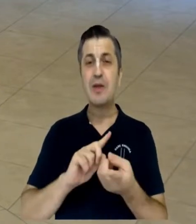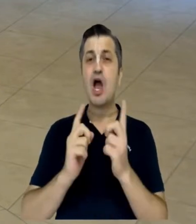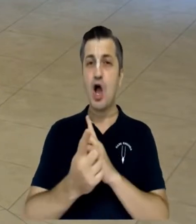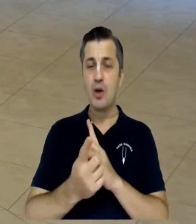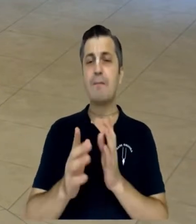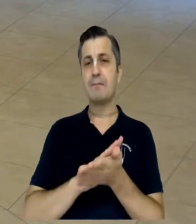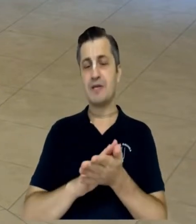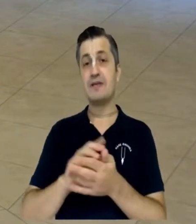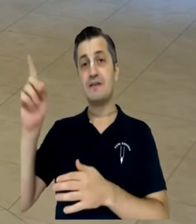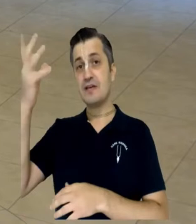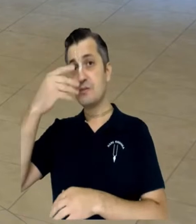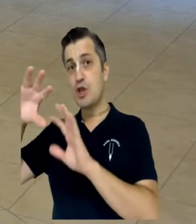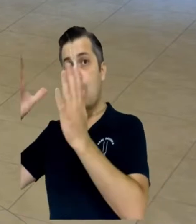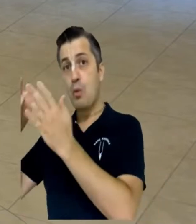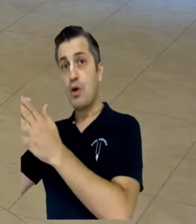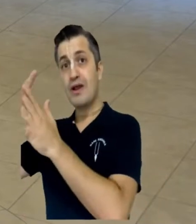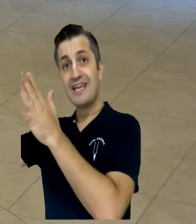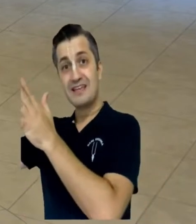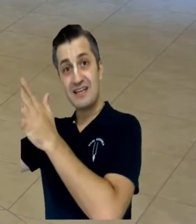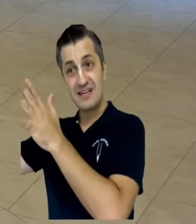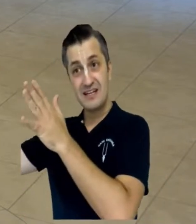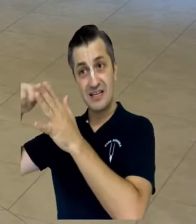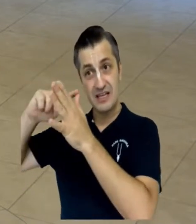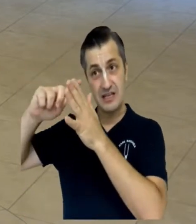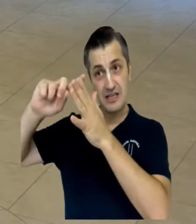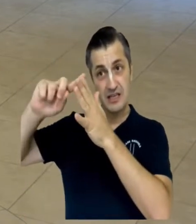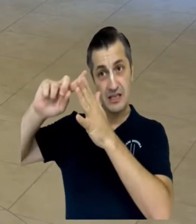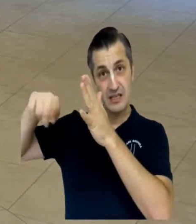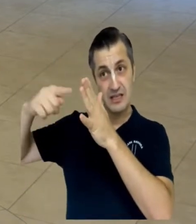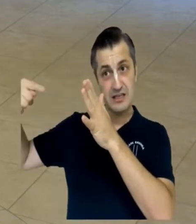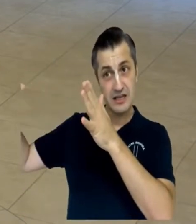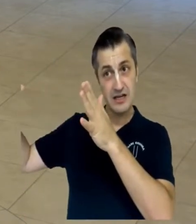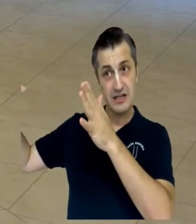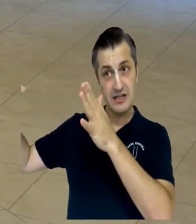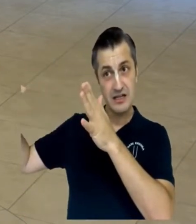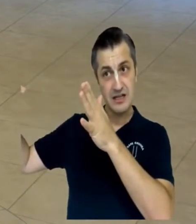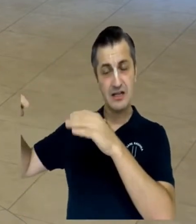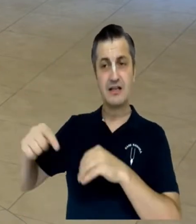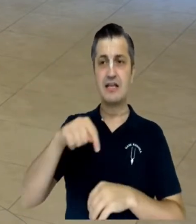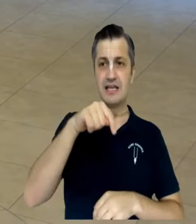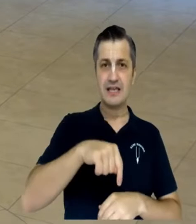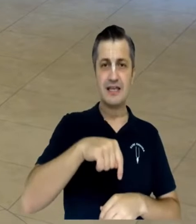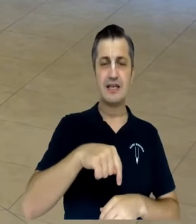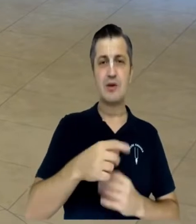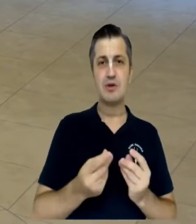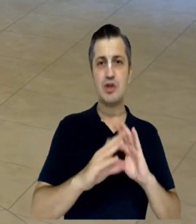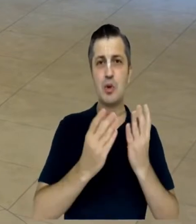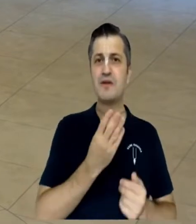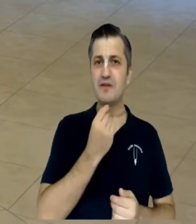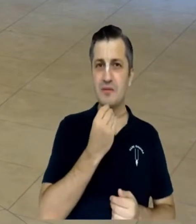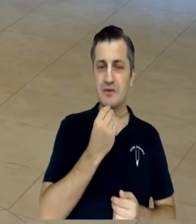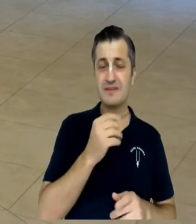material world, we're actually temporary. So it's mentioned as well in the purport that we're going through all those different changes, right? We're going